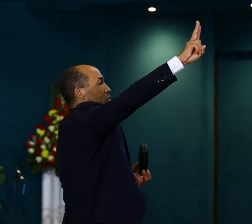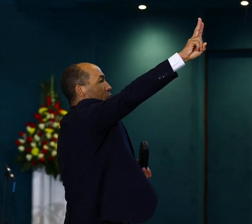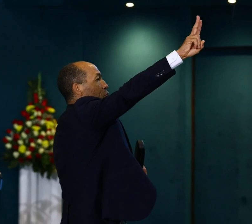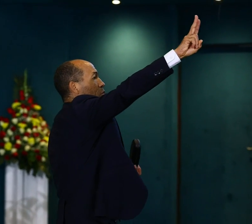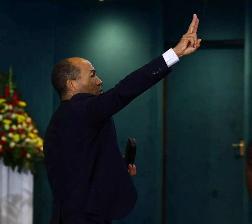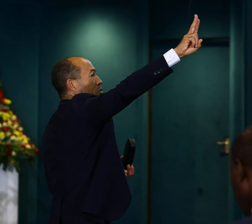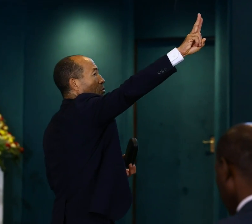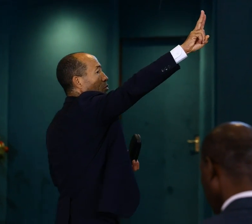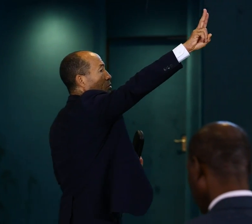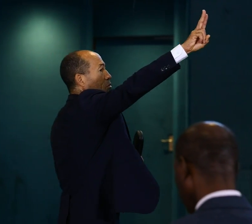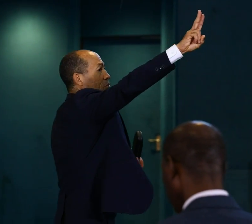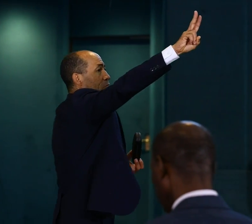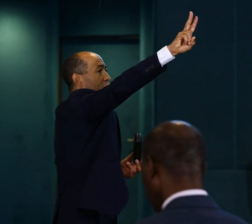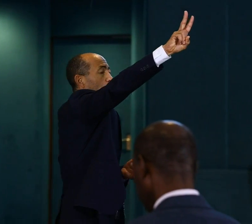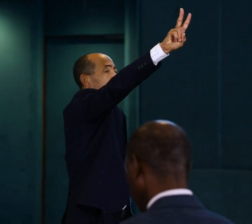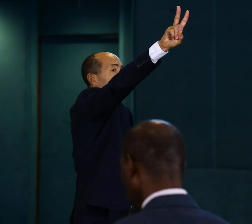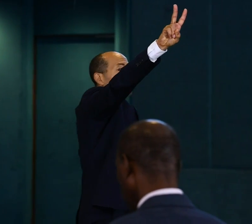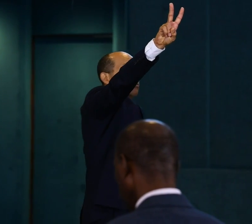Two.